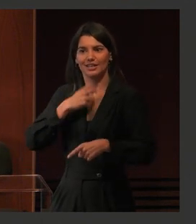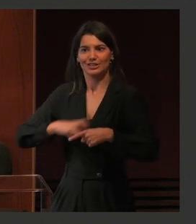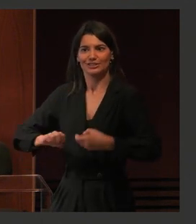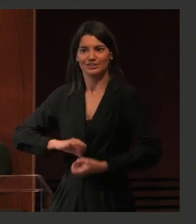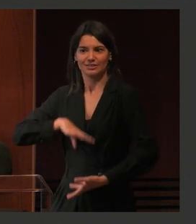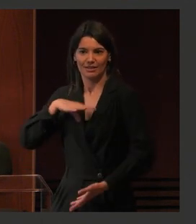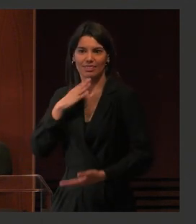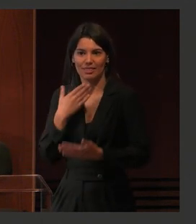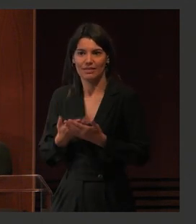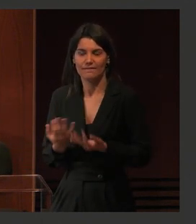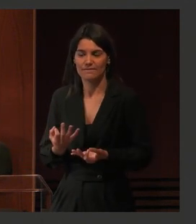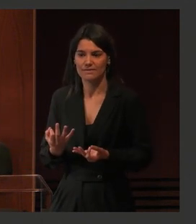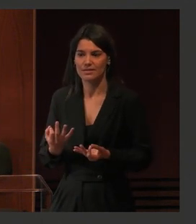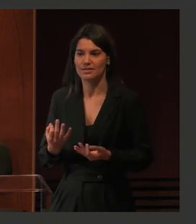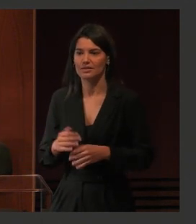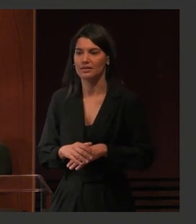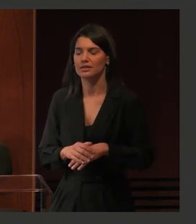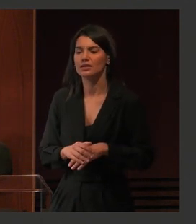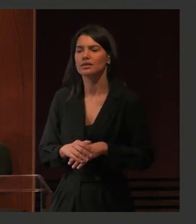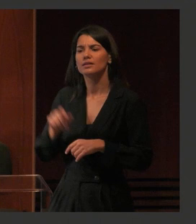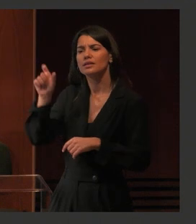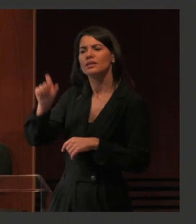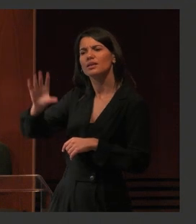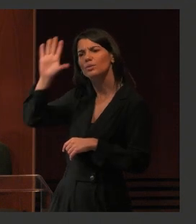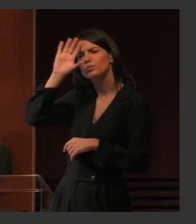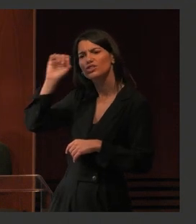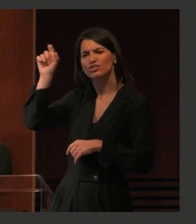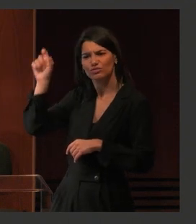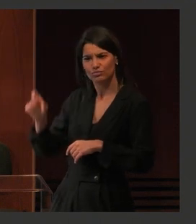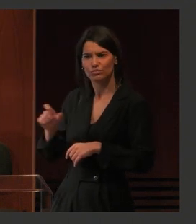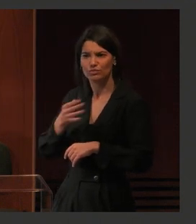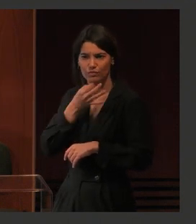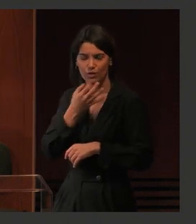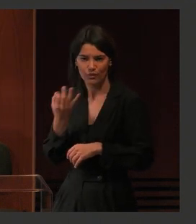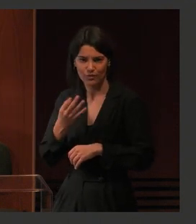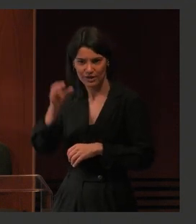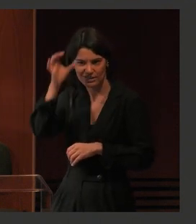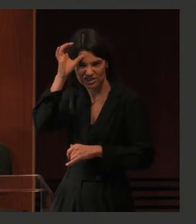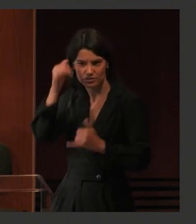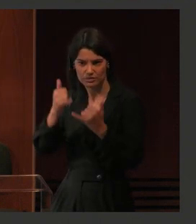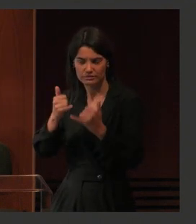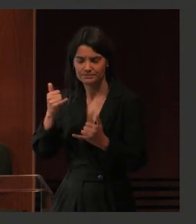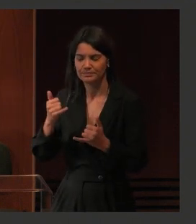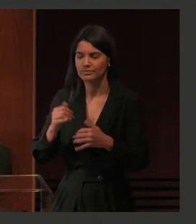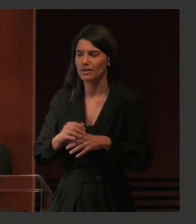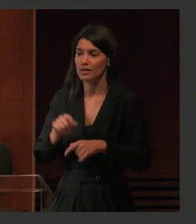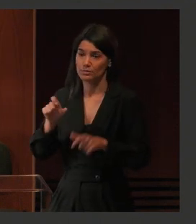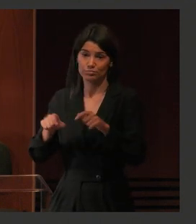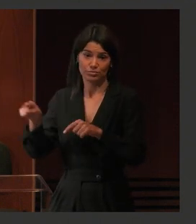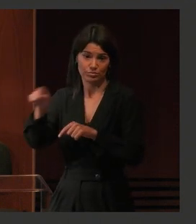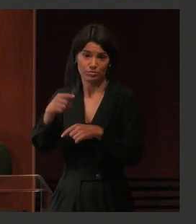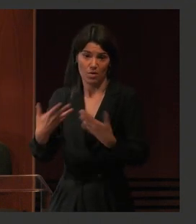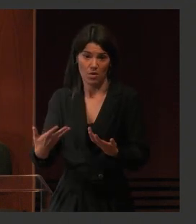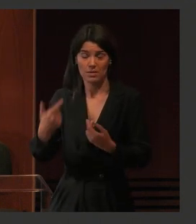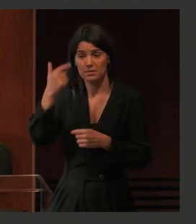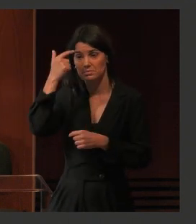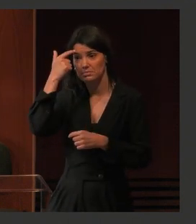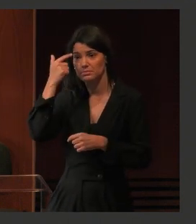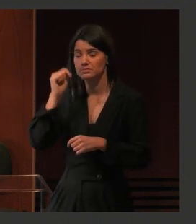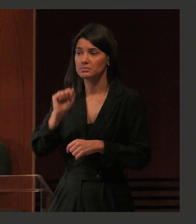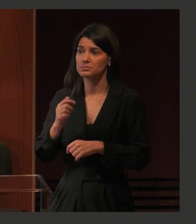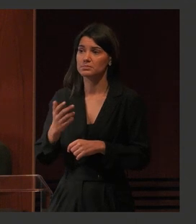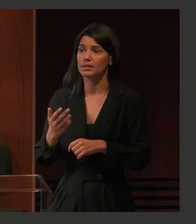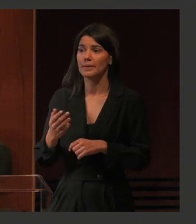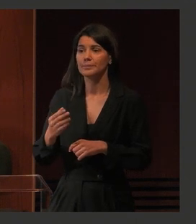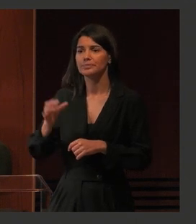We just heard from the minister about artificial intelligence. So many people now think, oh, artificial intelligence, that's a threat to